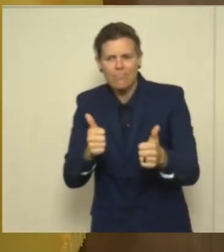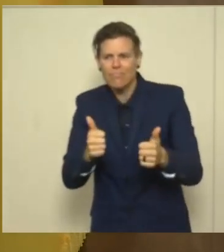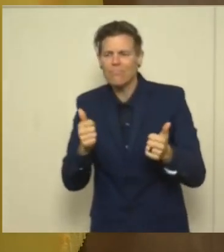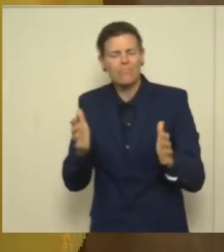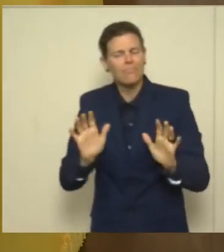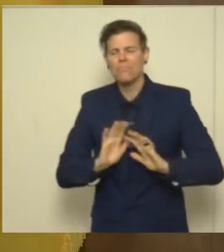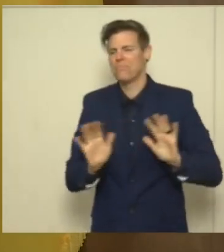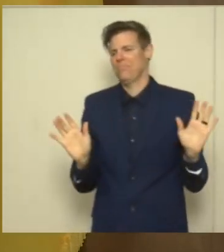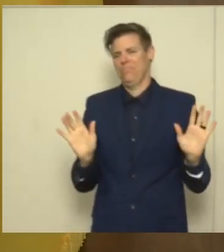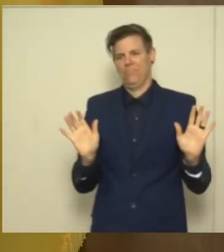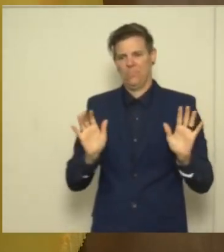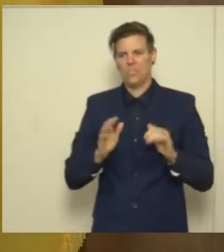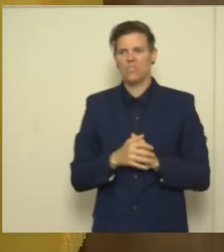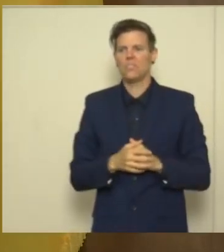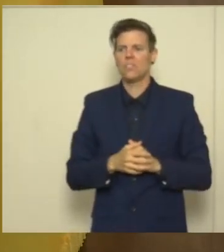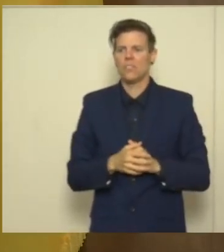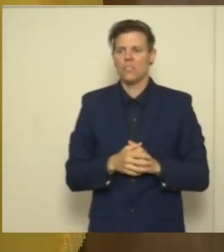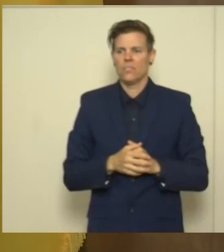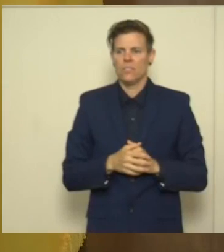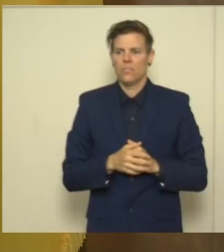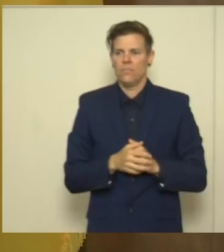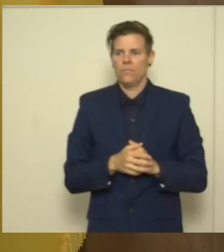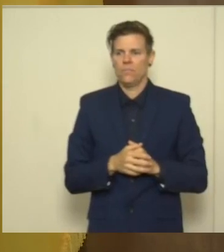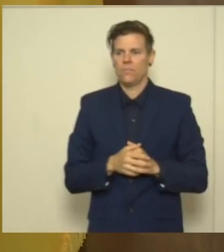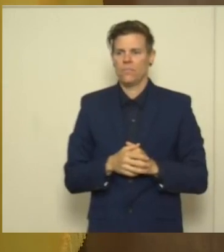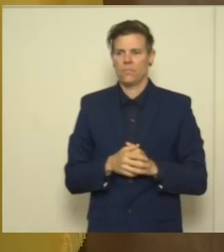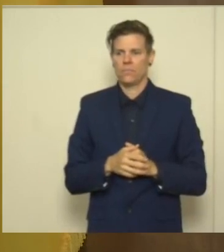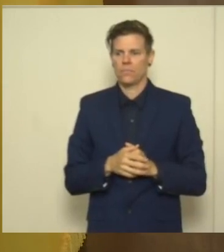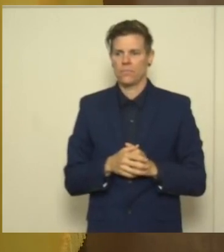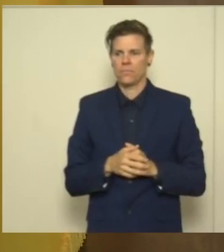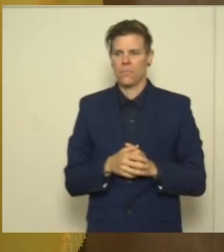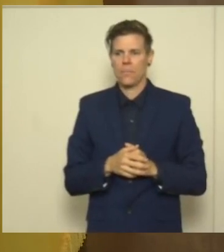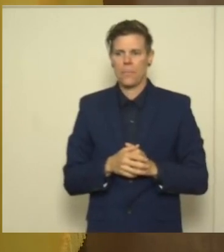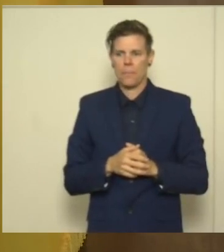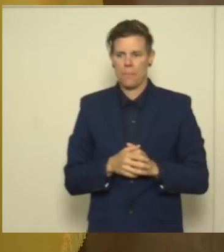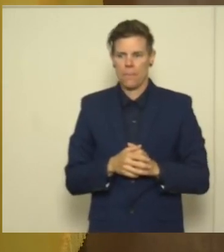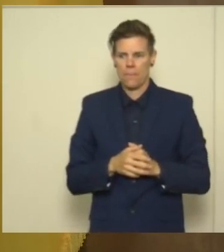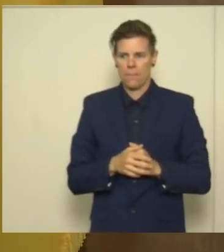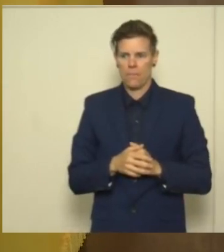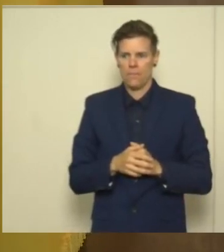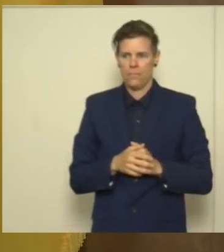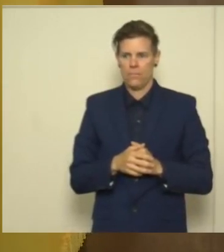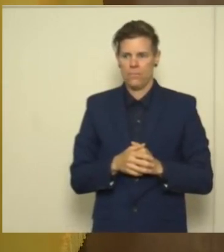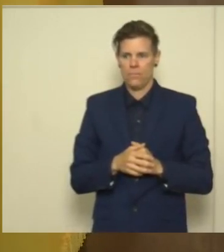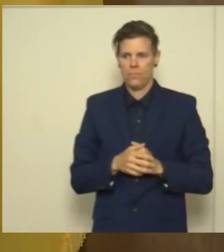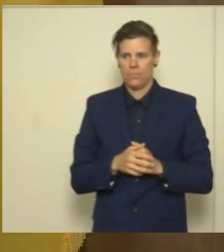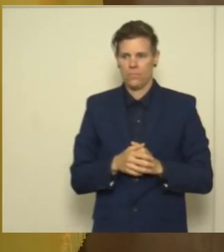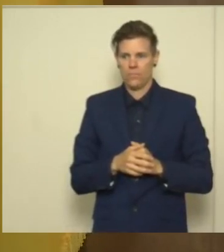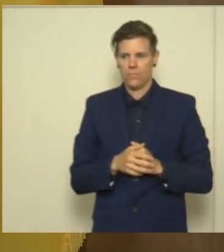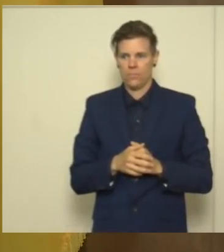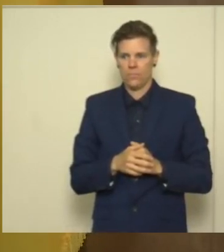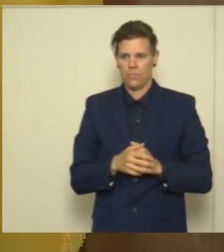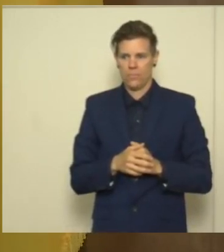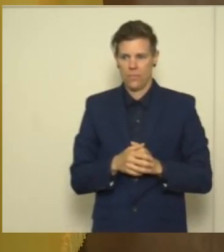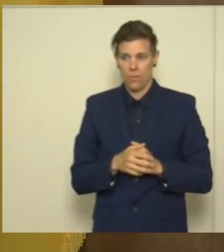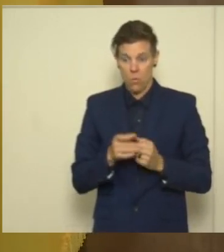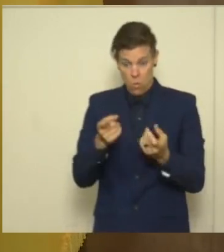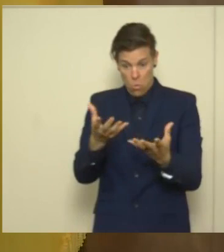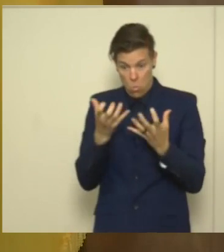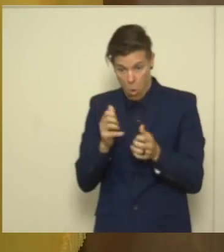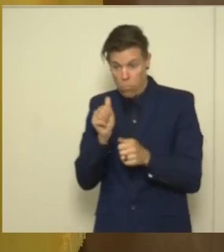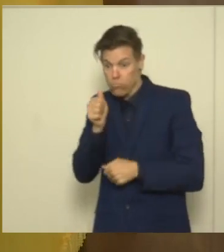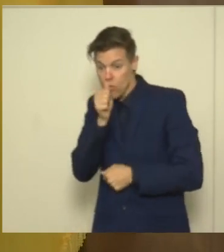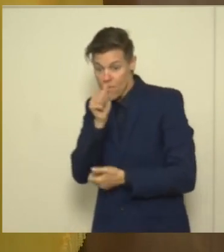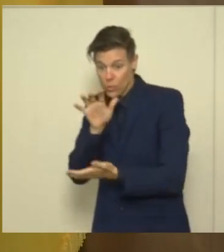in the case in question, the same as a public school, that student wouldn't be eligible for in-person learning at